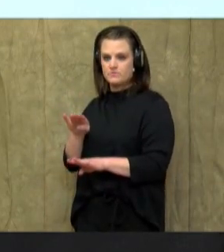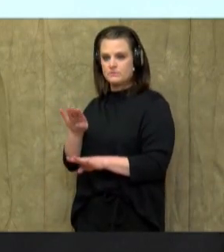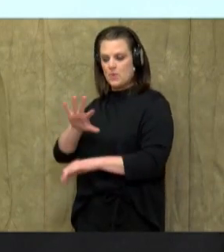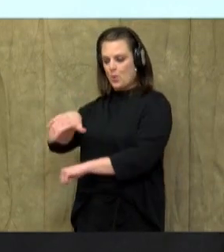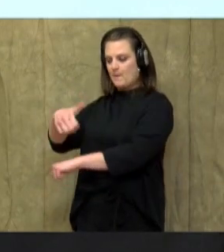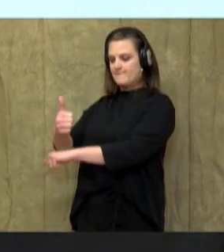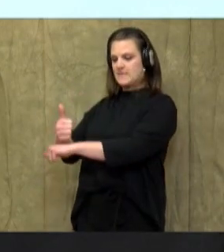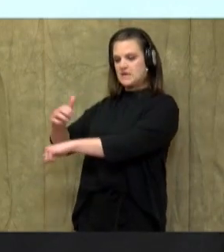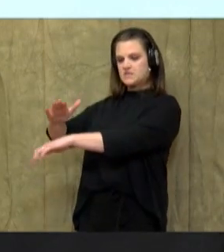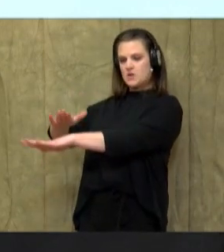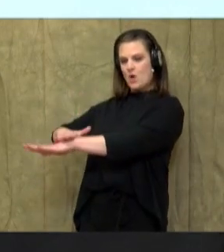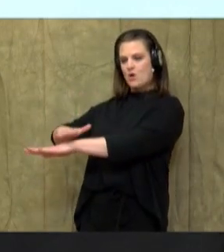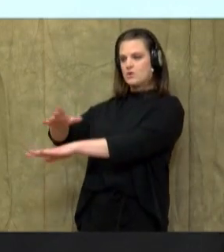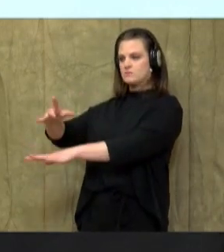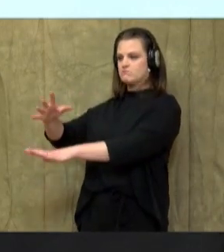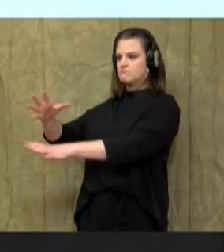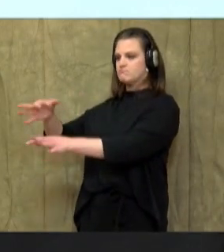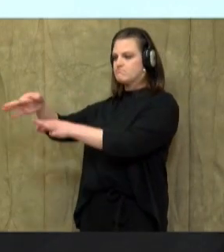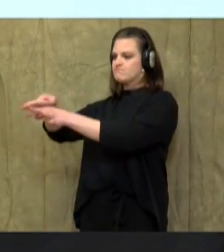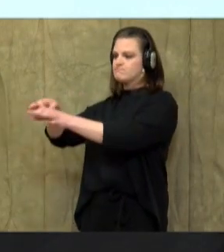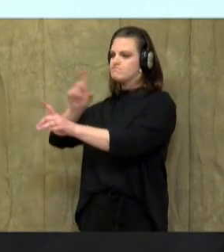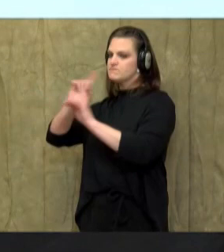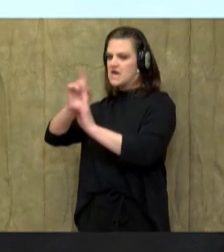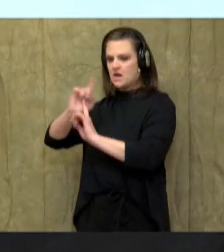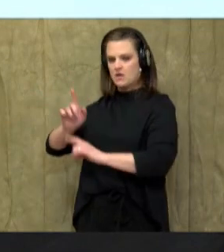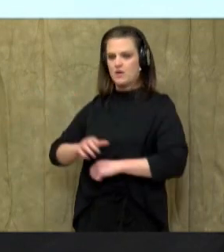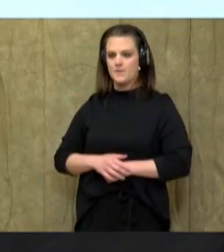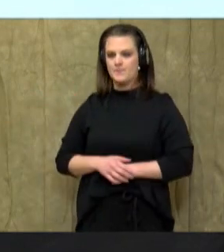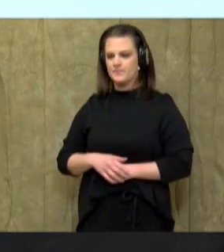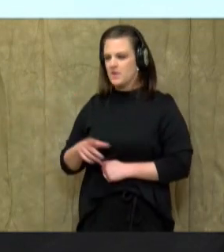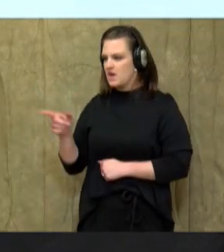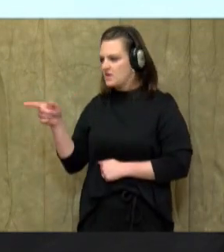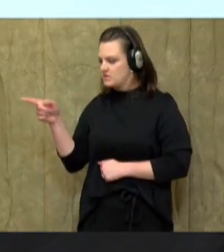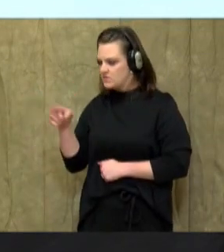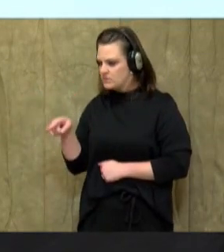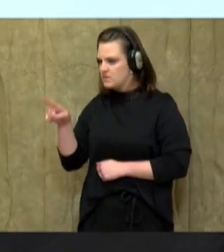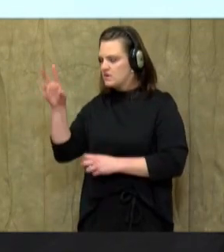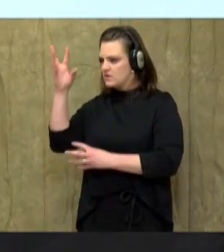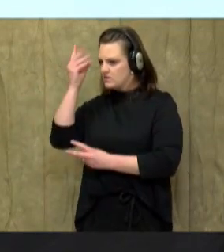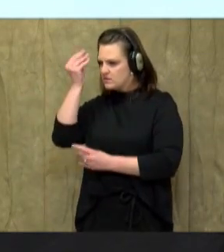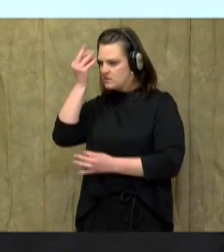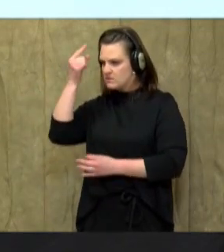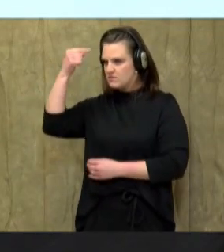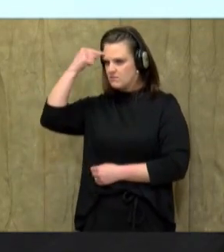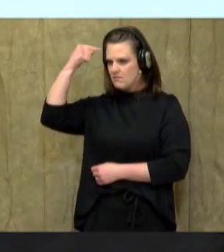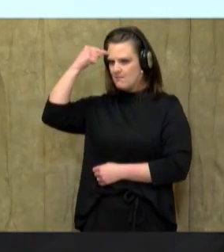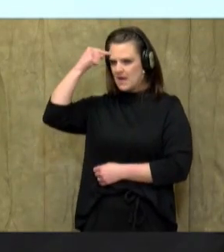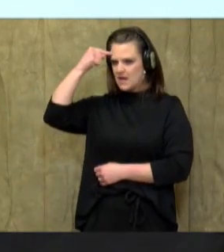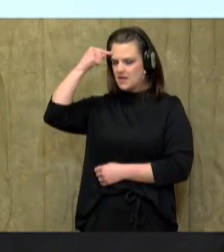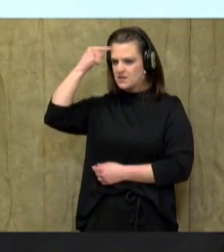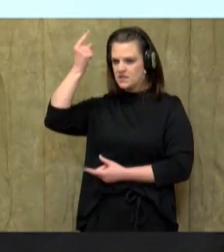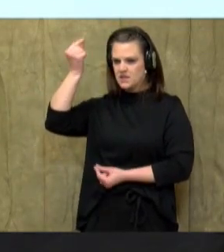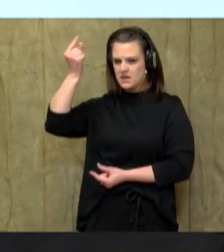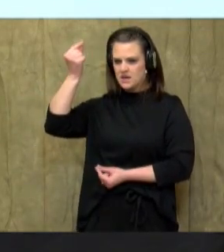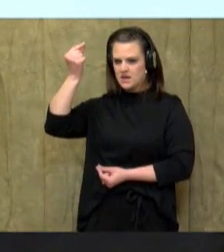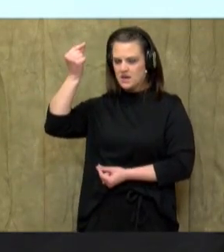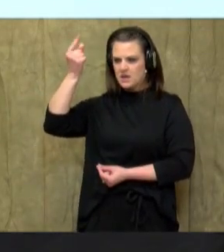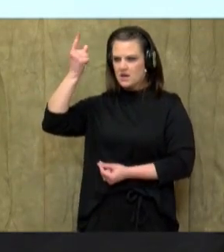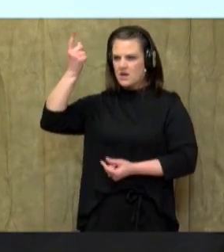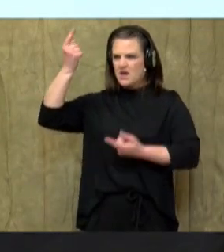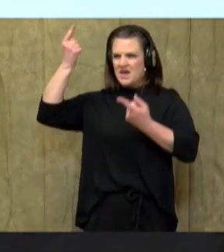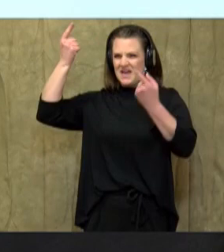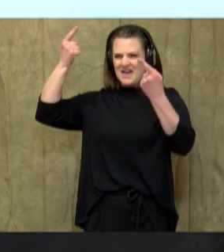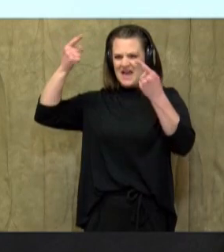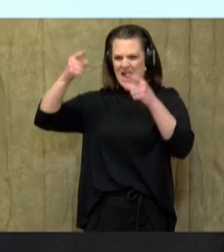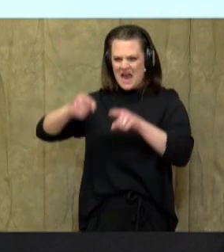based on what the character says. And then you figure out in your mind what is